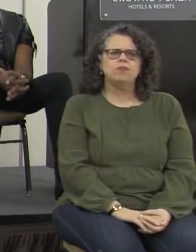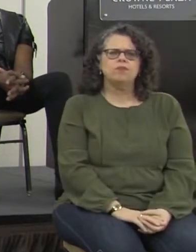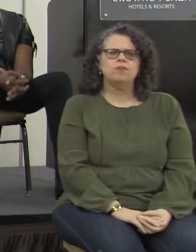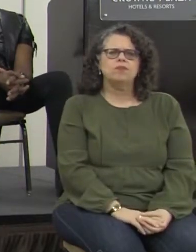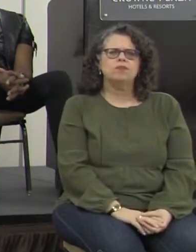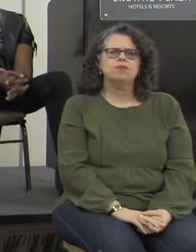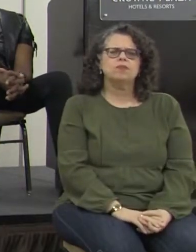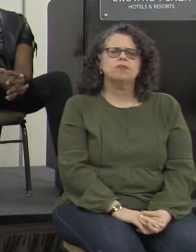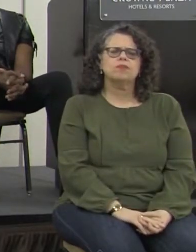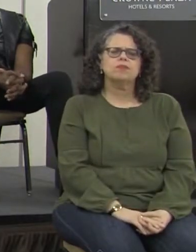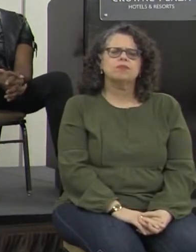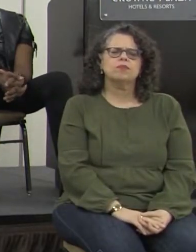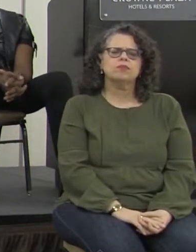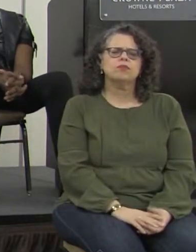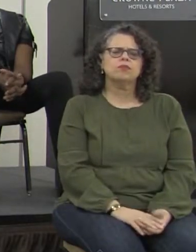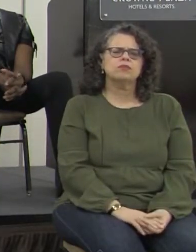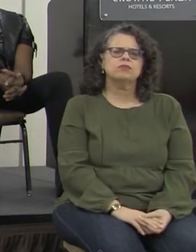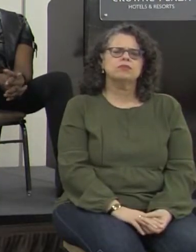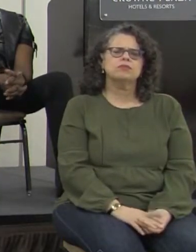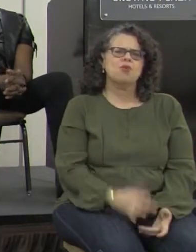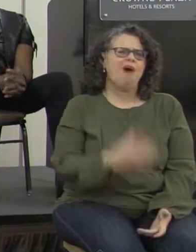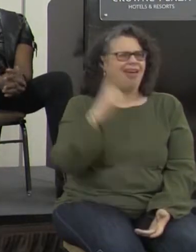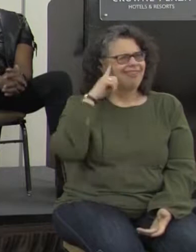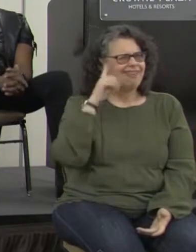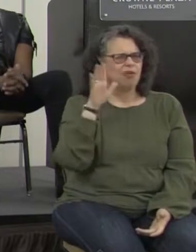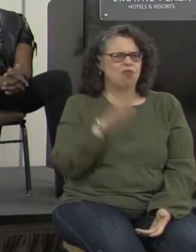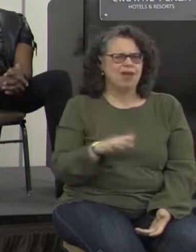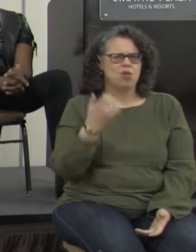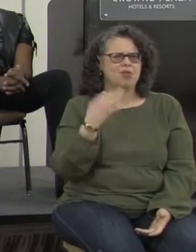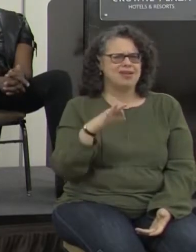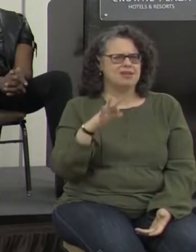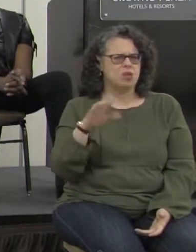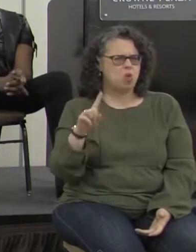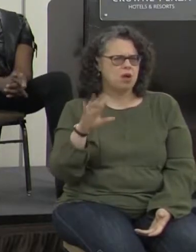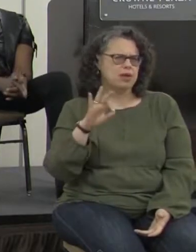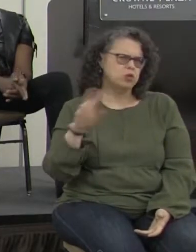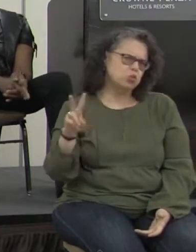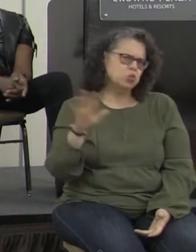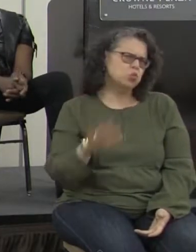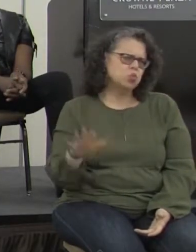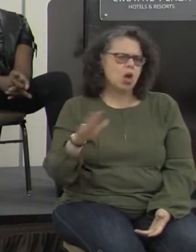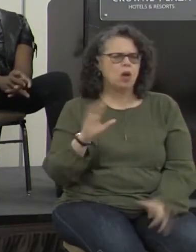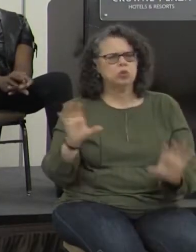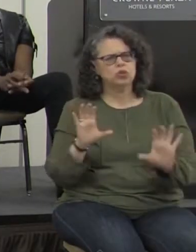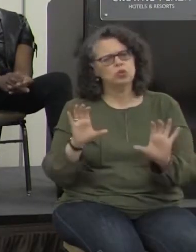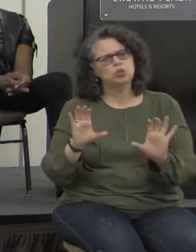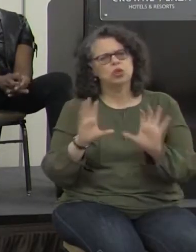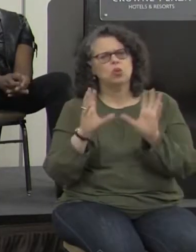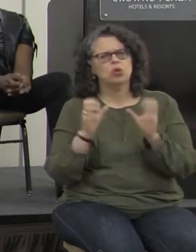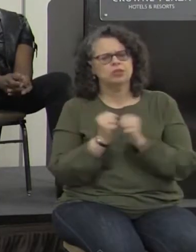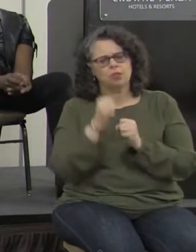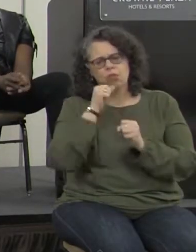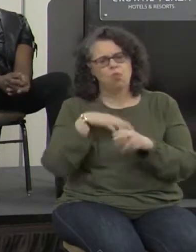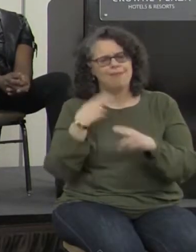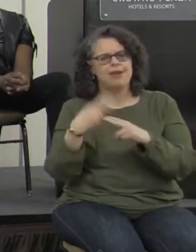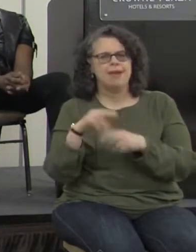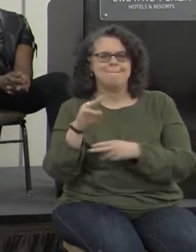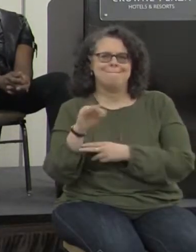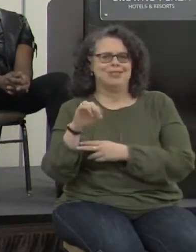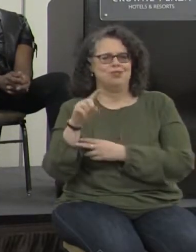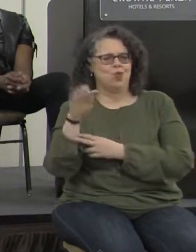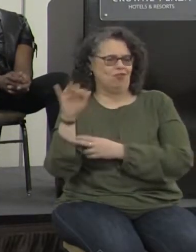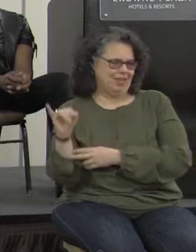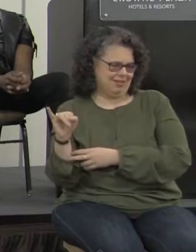Back in about I think it was 91 or 92, I was doing a workshop with a woman named Midori